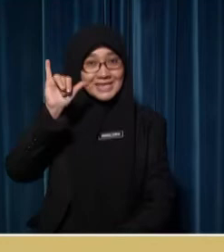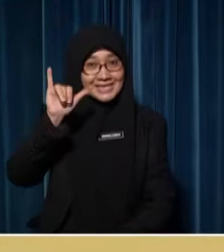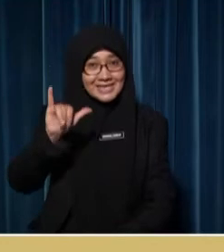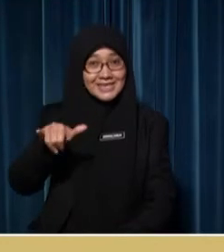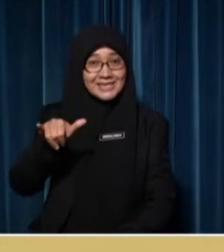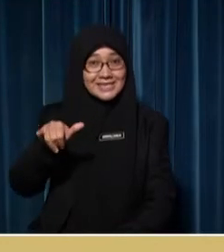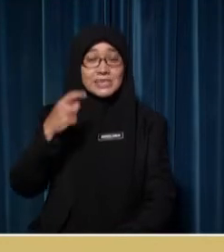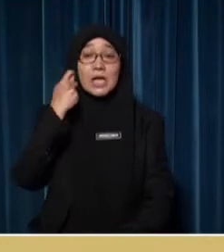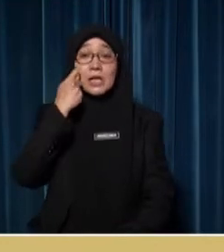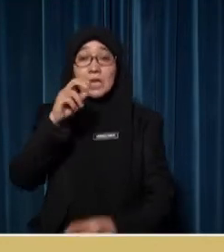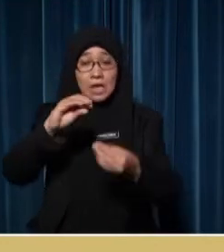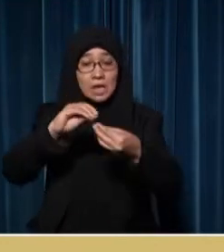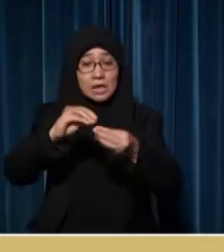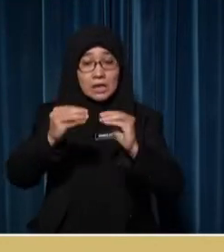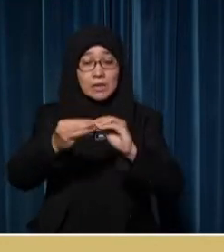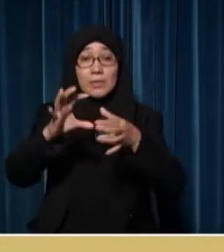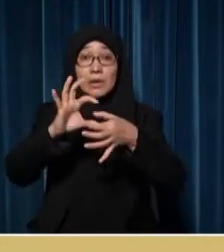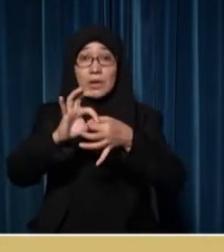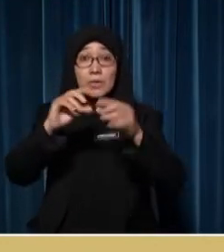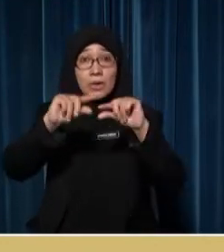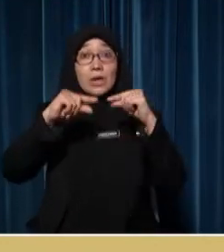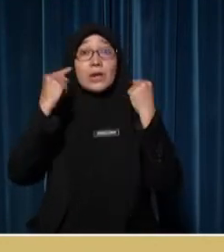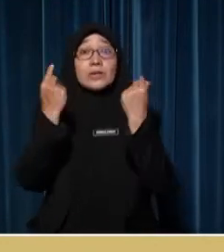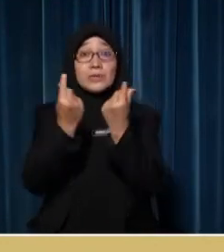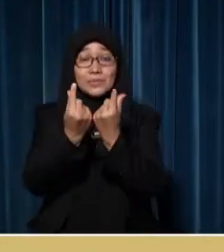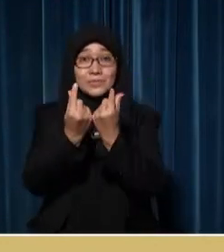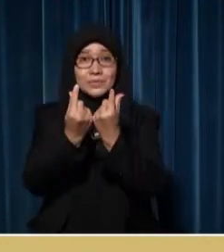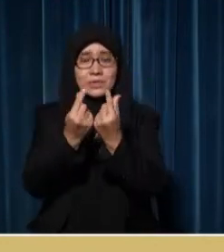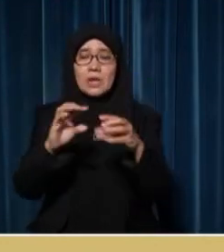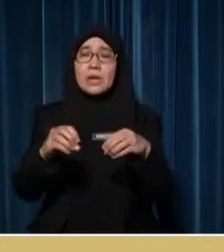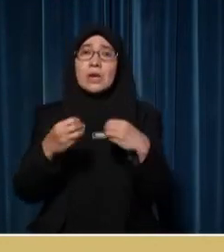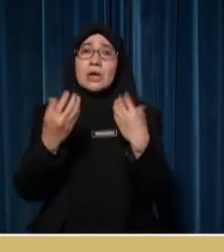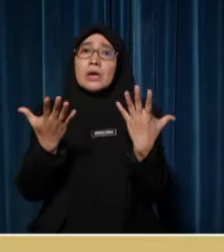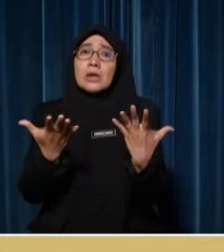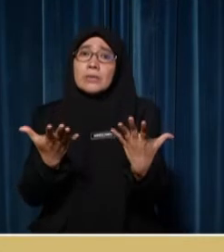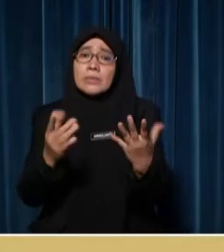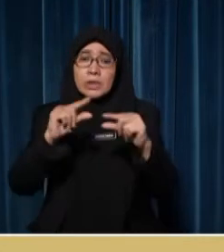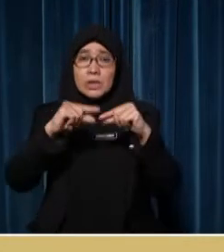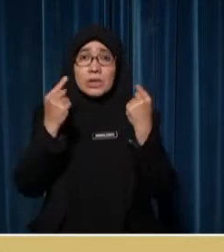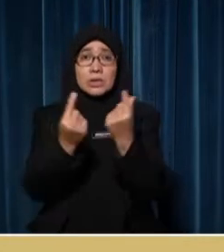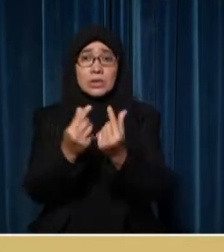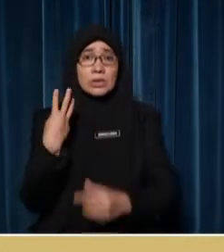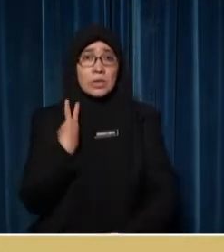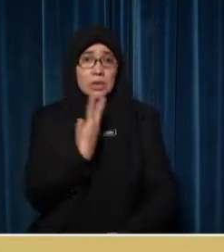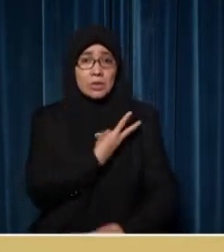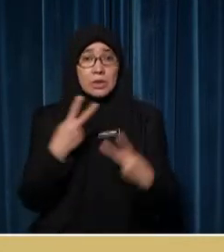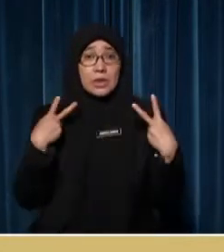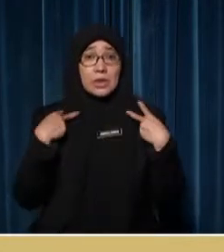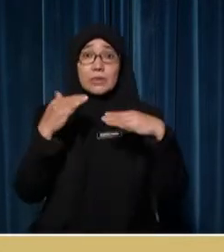Yes, the number of groups. How many groups do we have now?